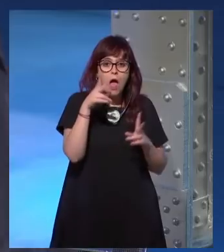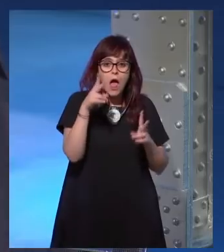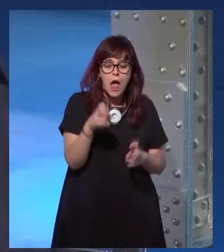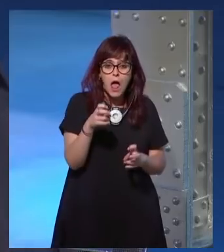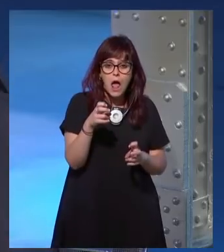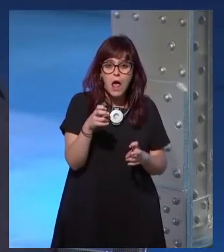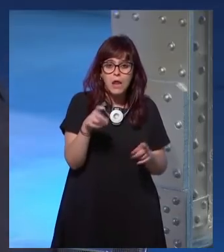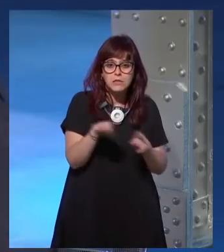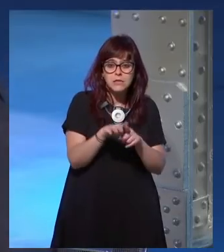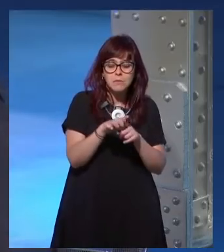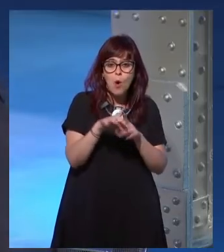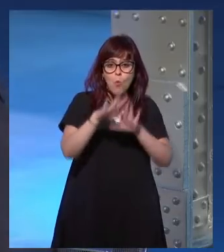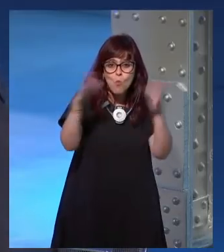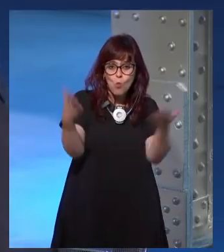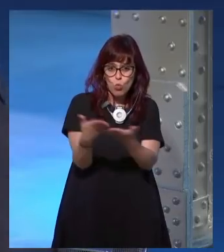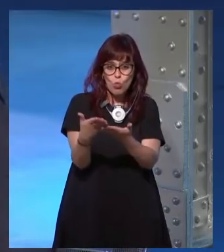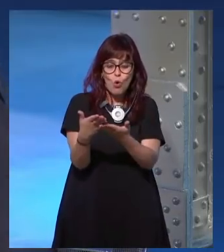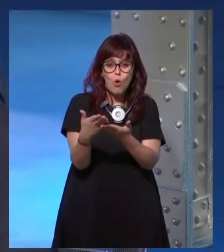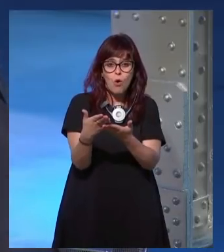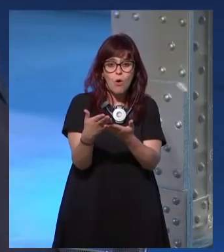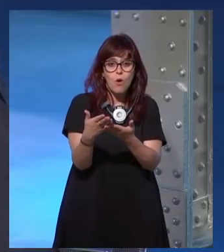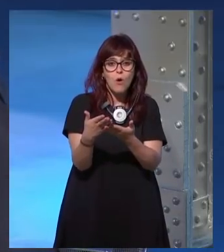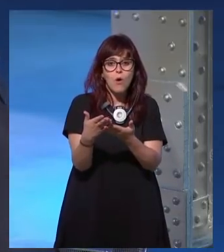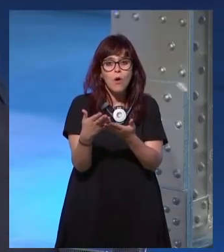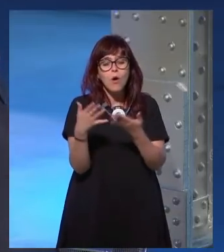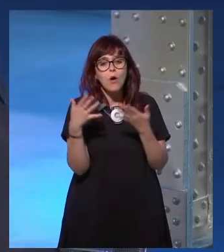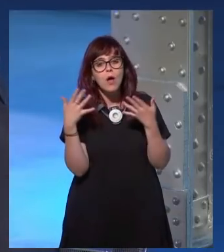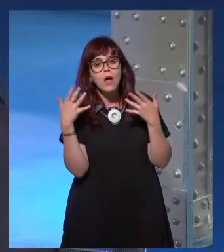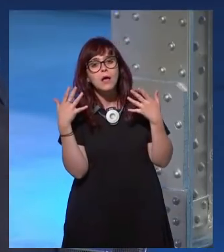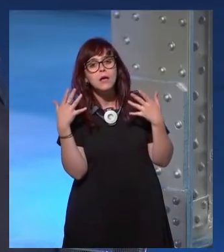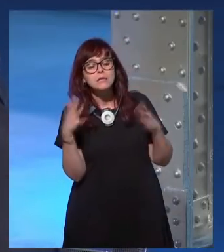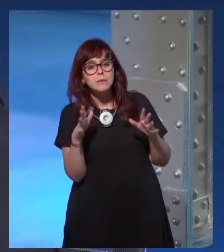I could understand from your book, and